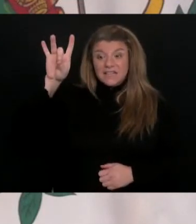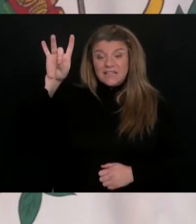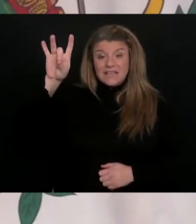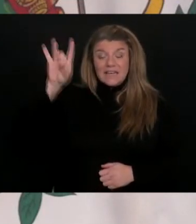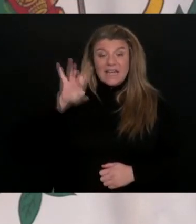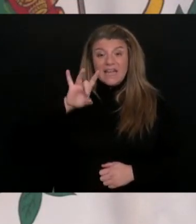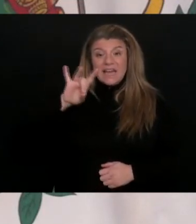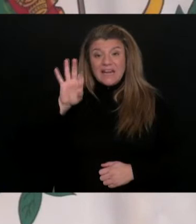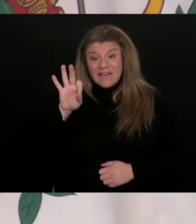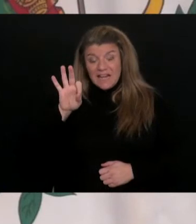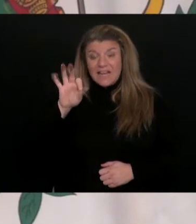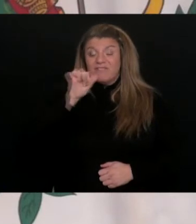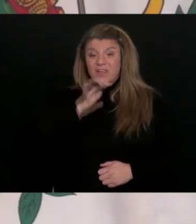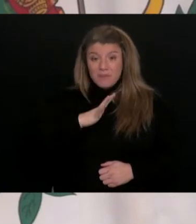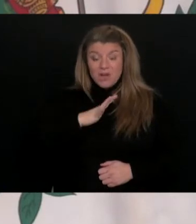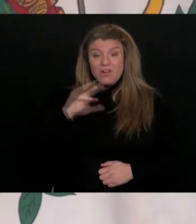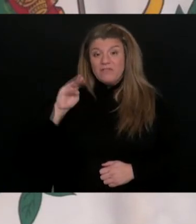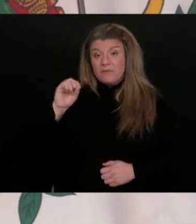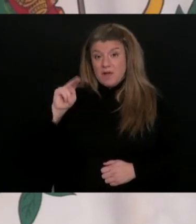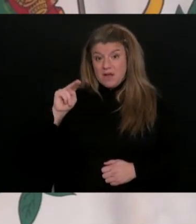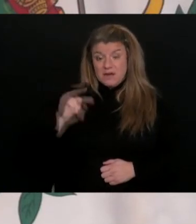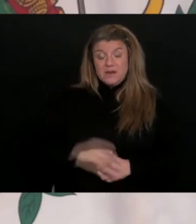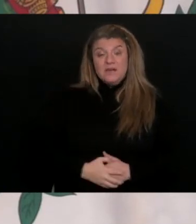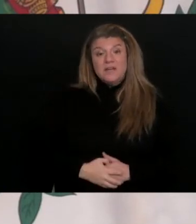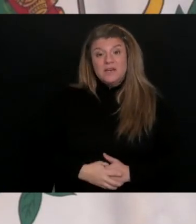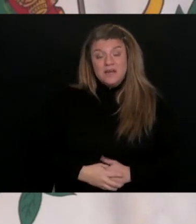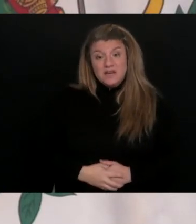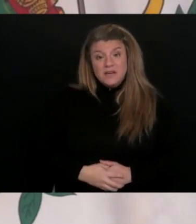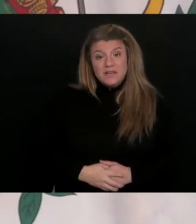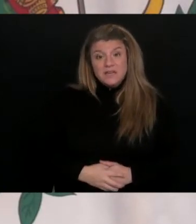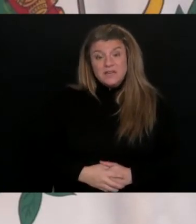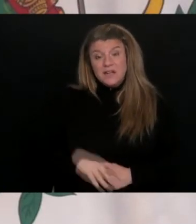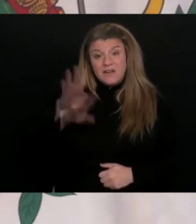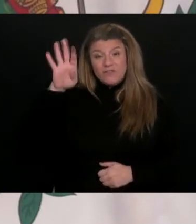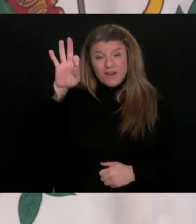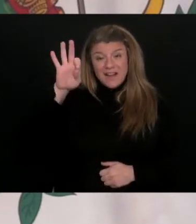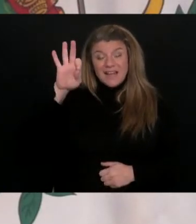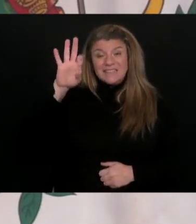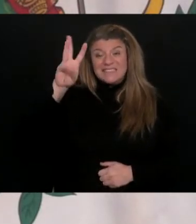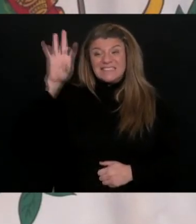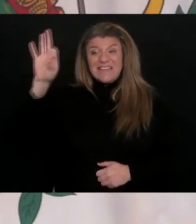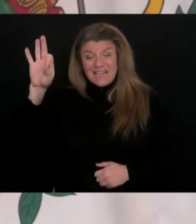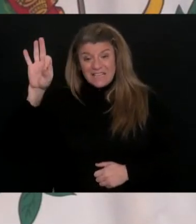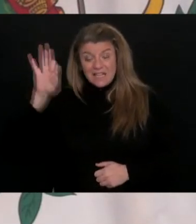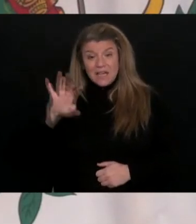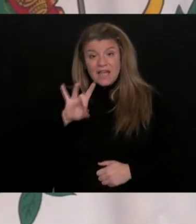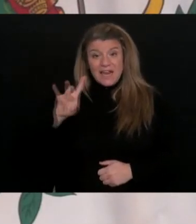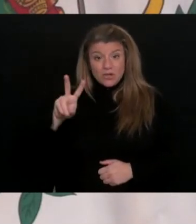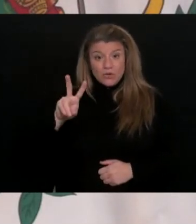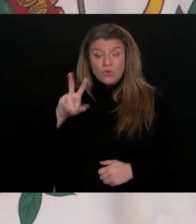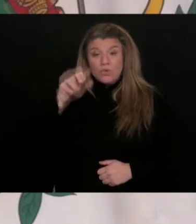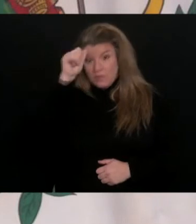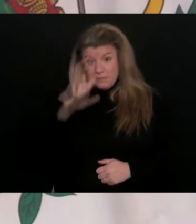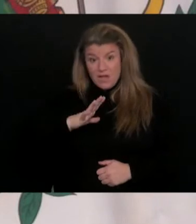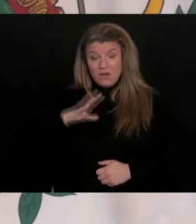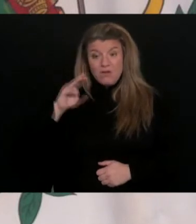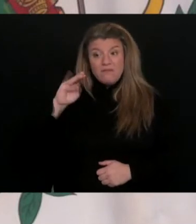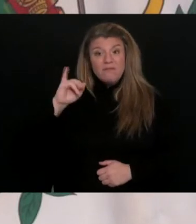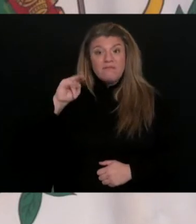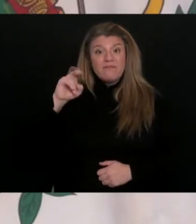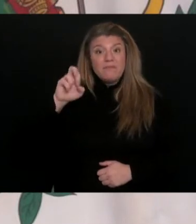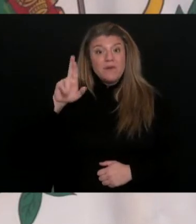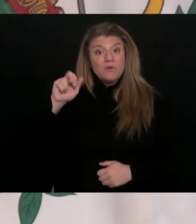an 89-year-old female from Monongahela County. The 4,969th death, an 82-year-old male from Mineral